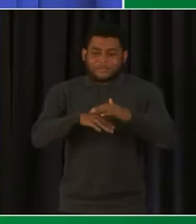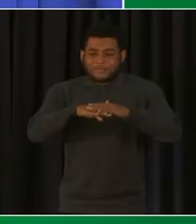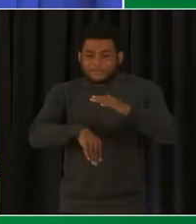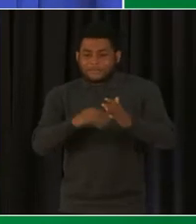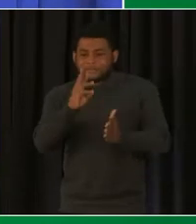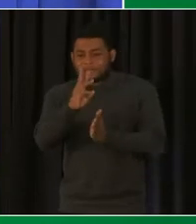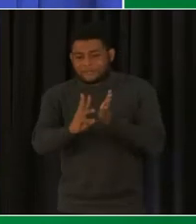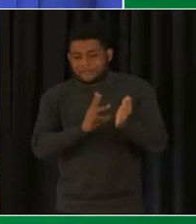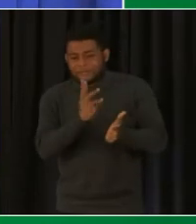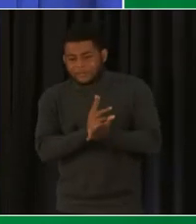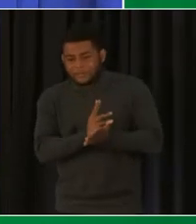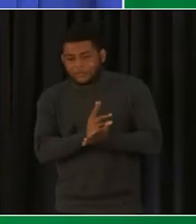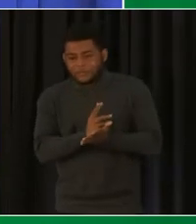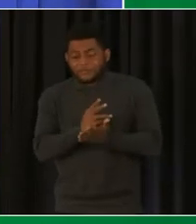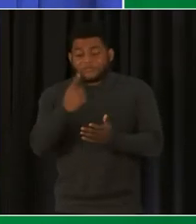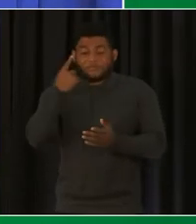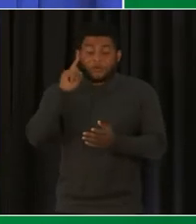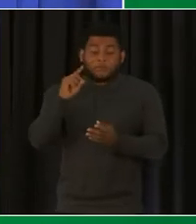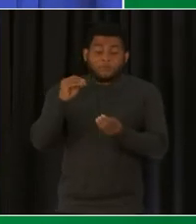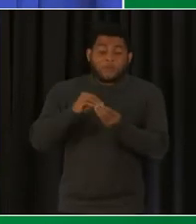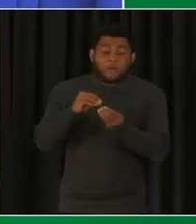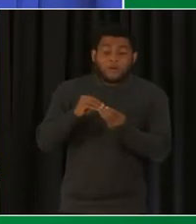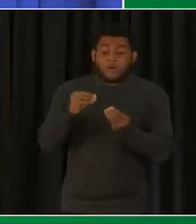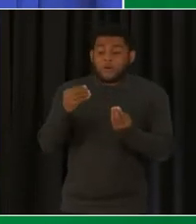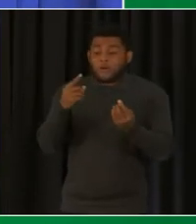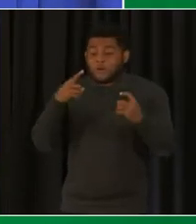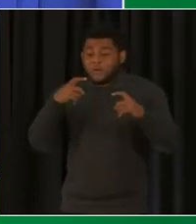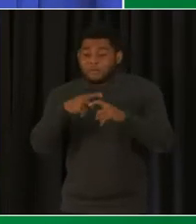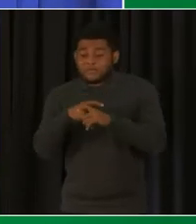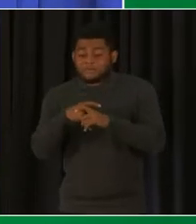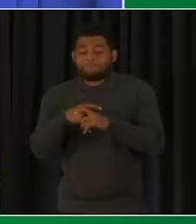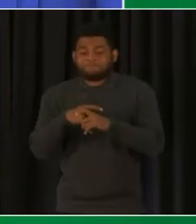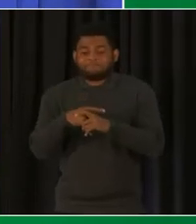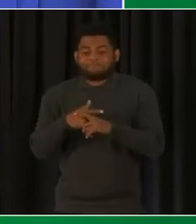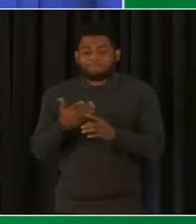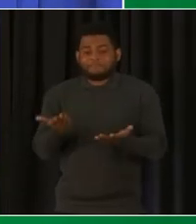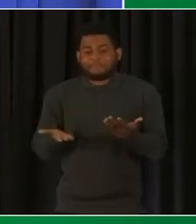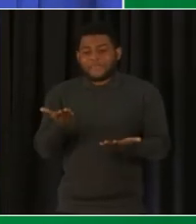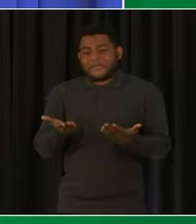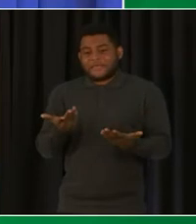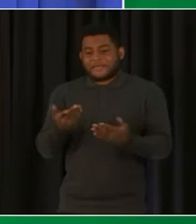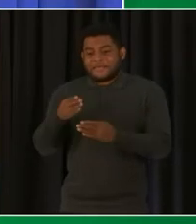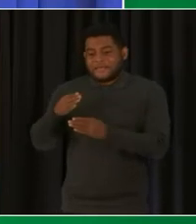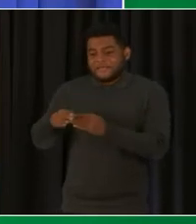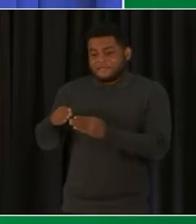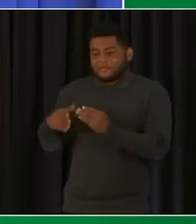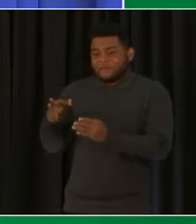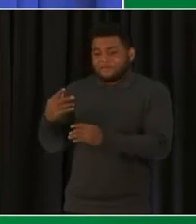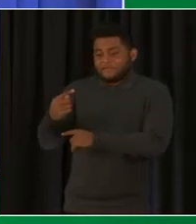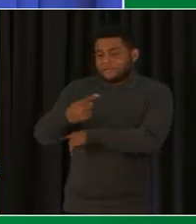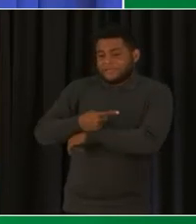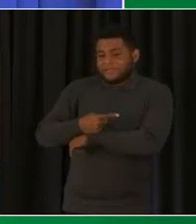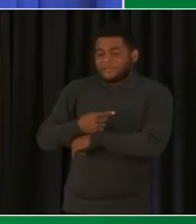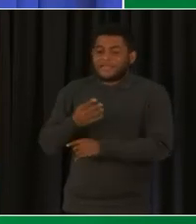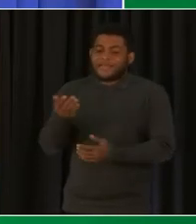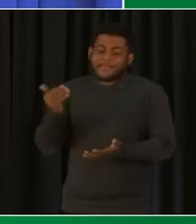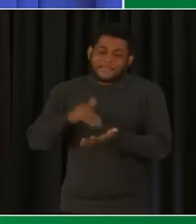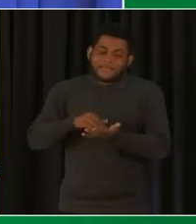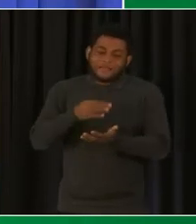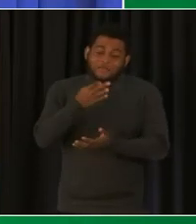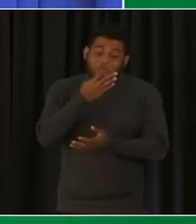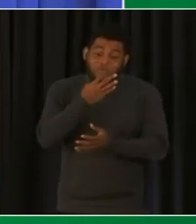6 hours. For some complex cases, it may take us to the end of the day. But as soon as we have that information, we